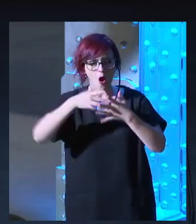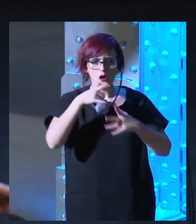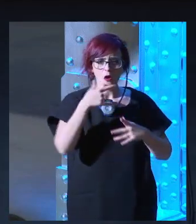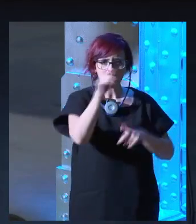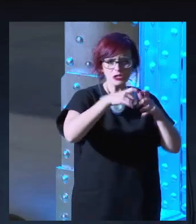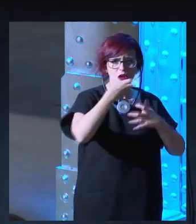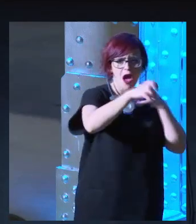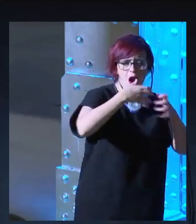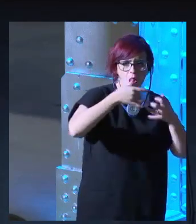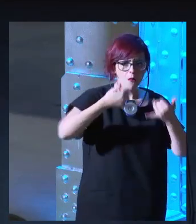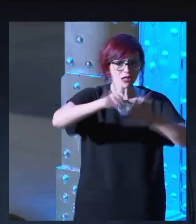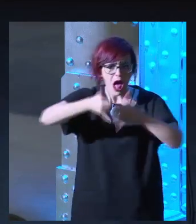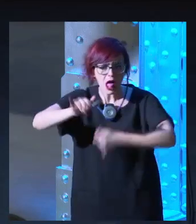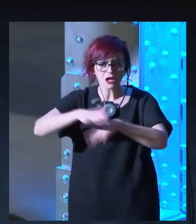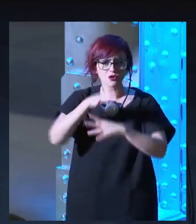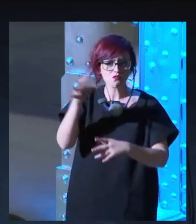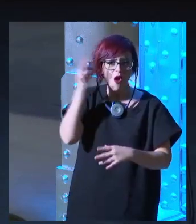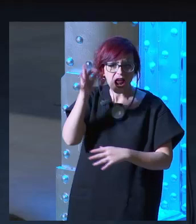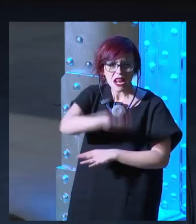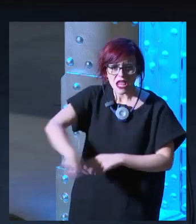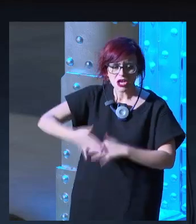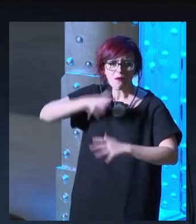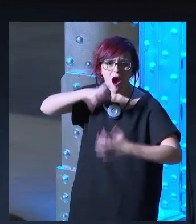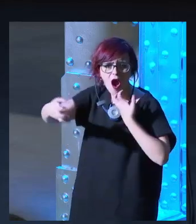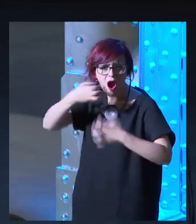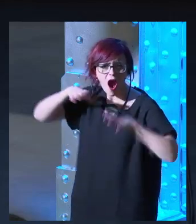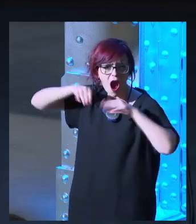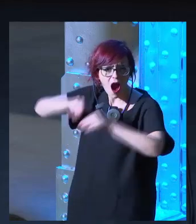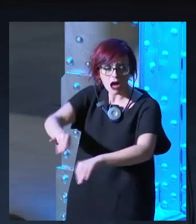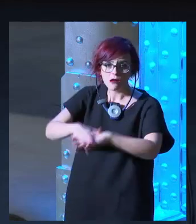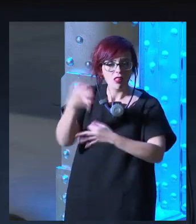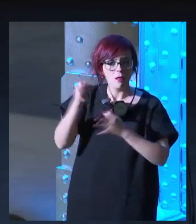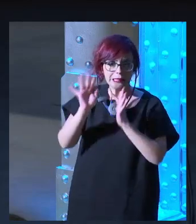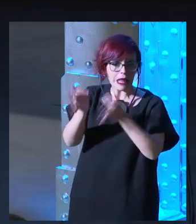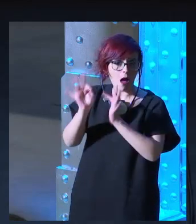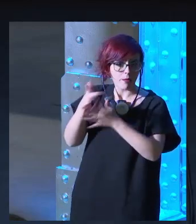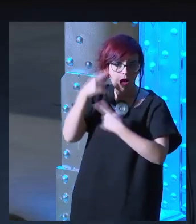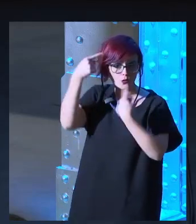You know, that's no use. They really need to go and get some therapy. So,